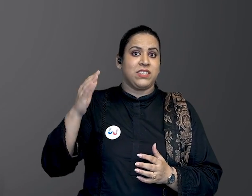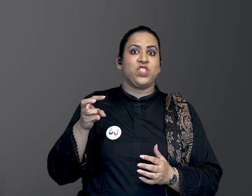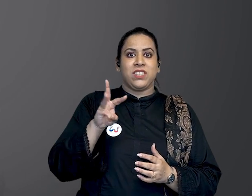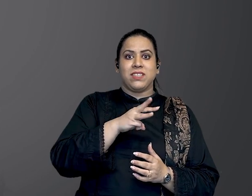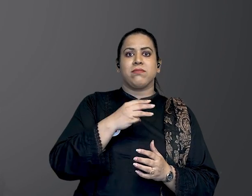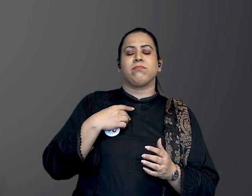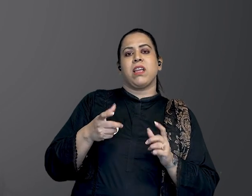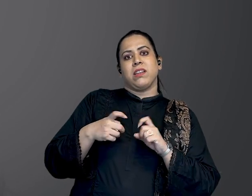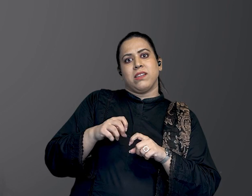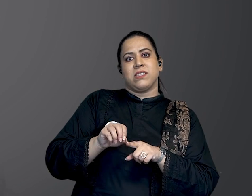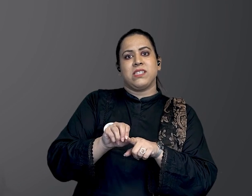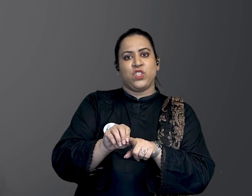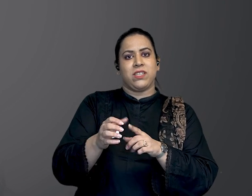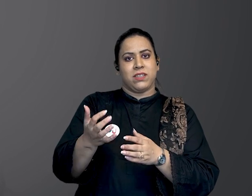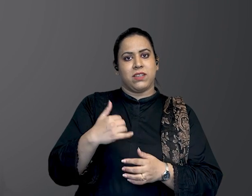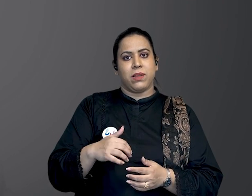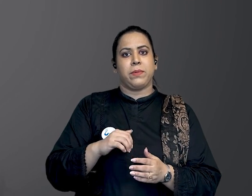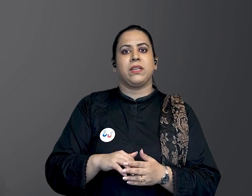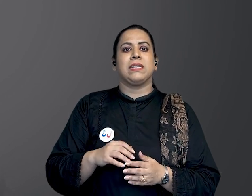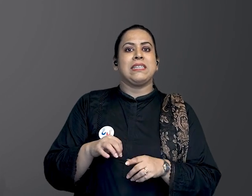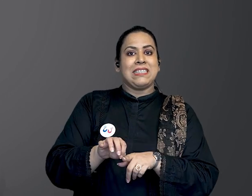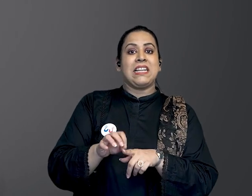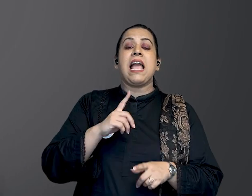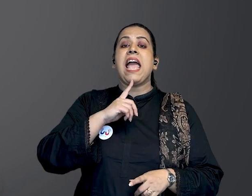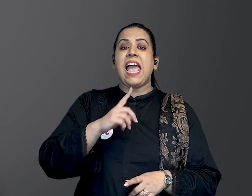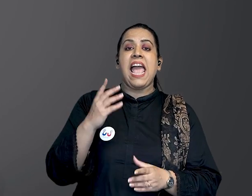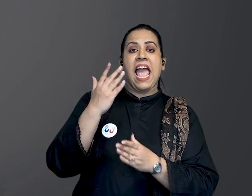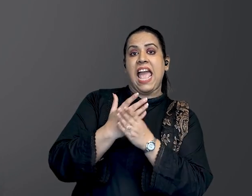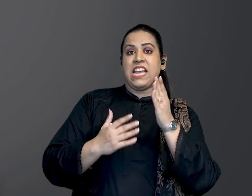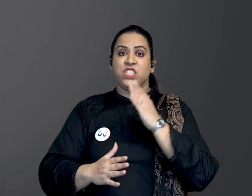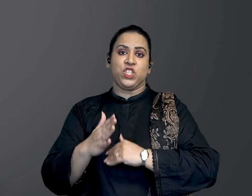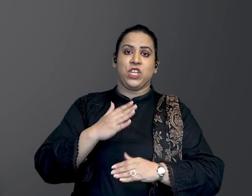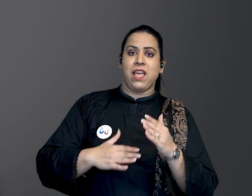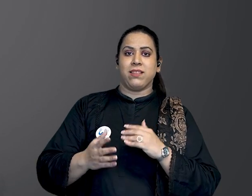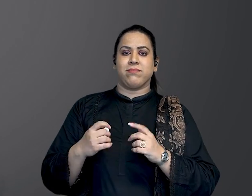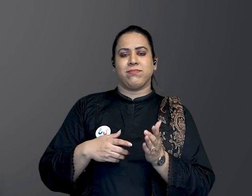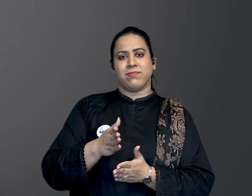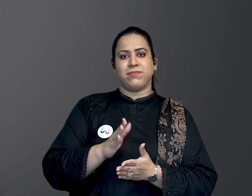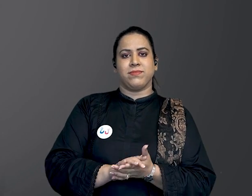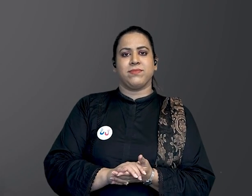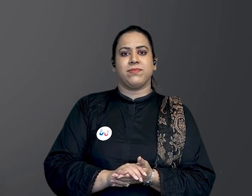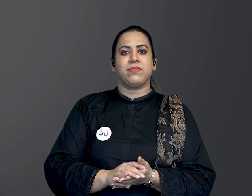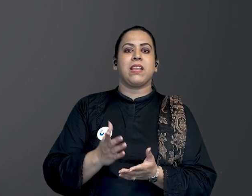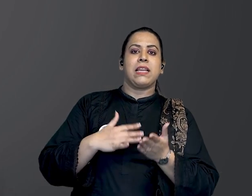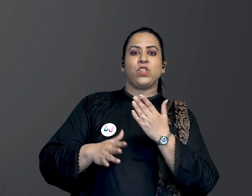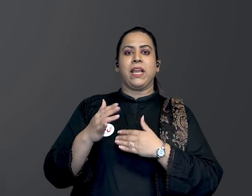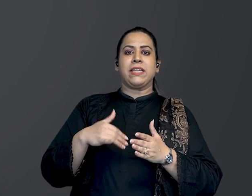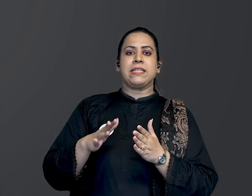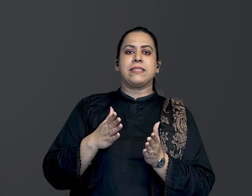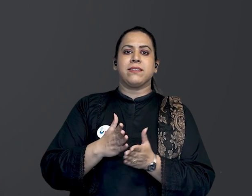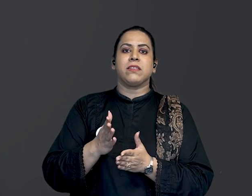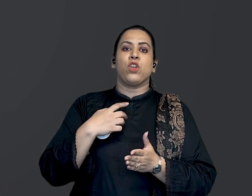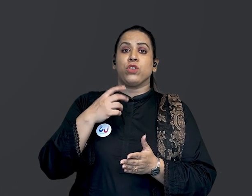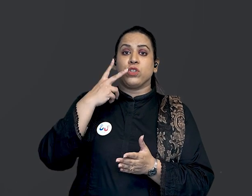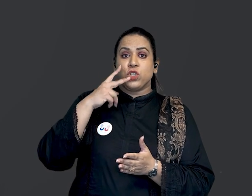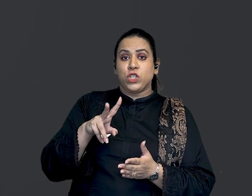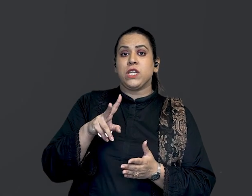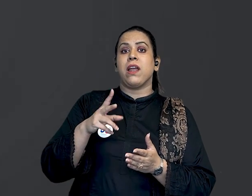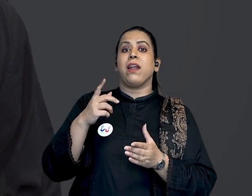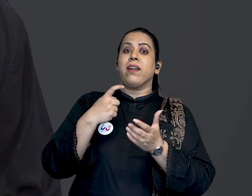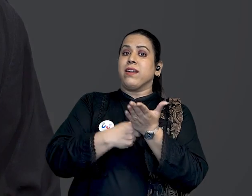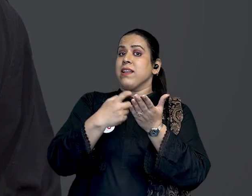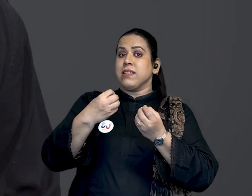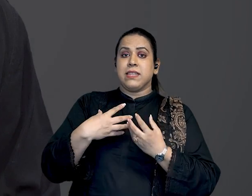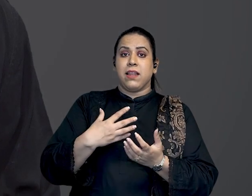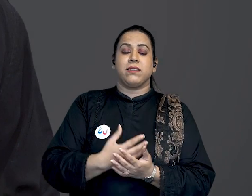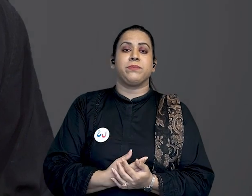well. So that's the mission we're trying to achieve. It's been nearly 7 months into operation. We've got such an overwhelming experience. And we